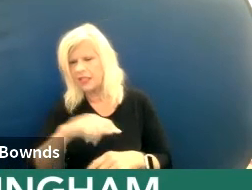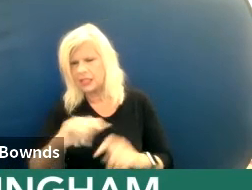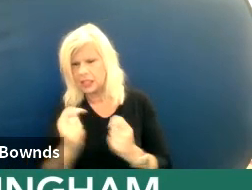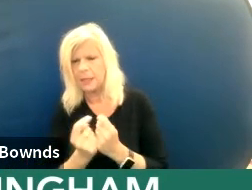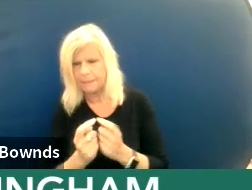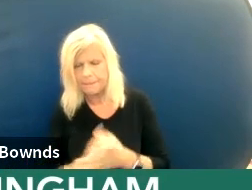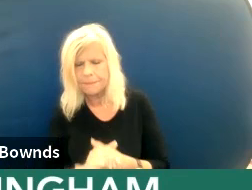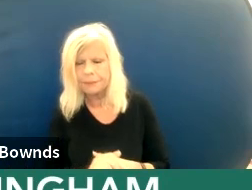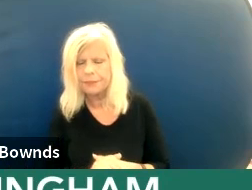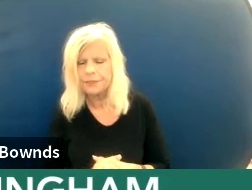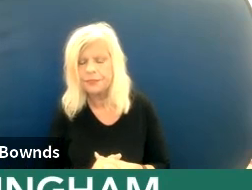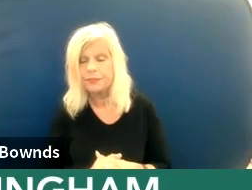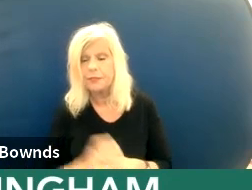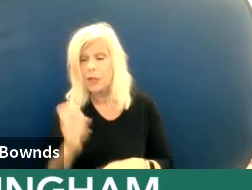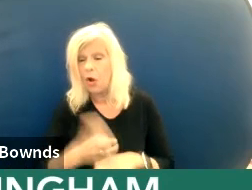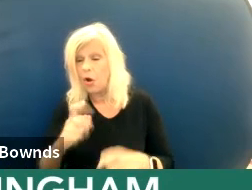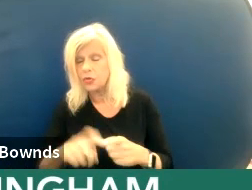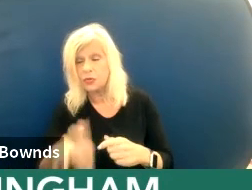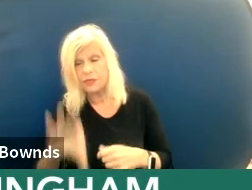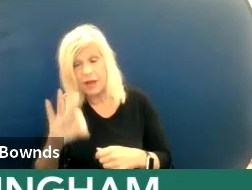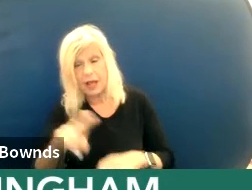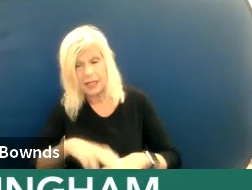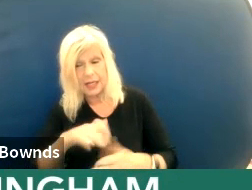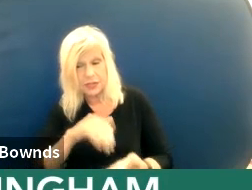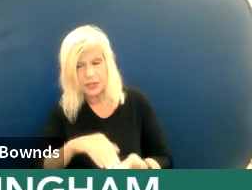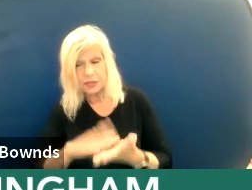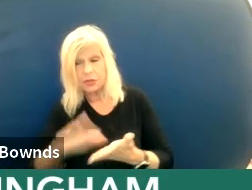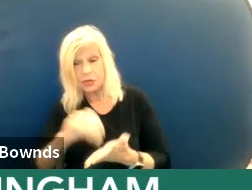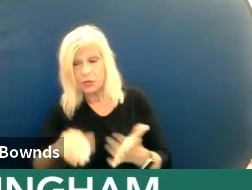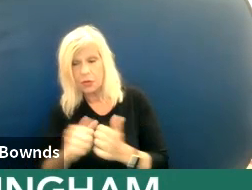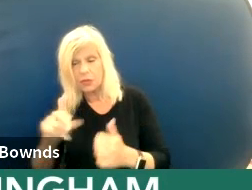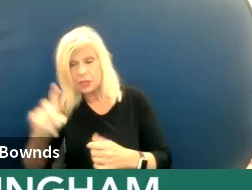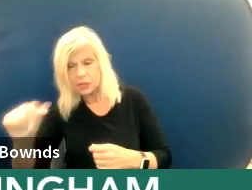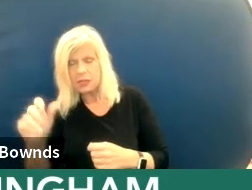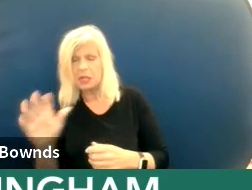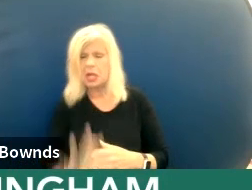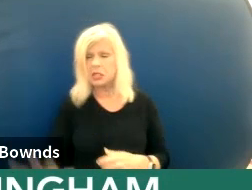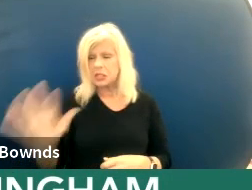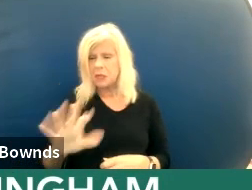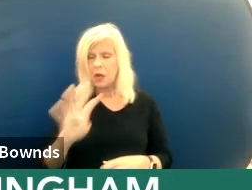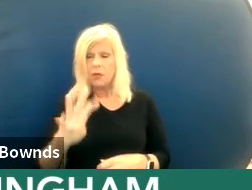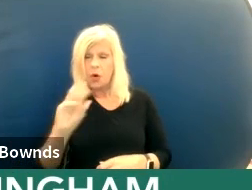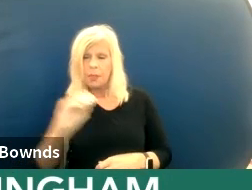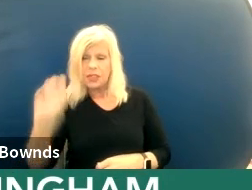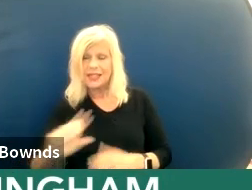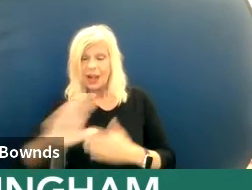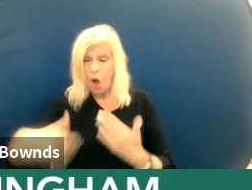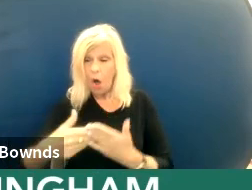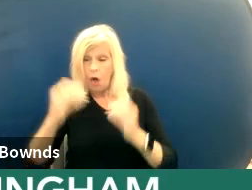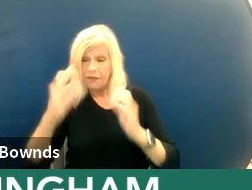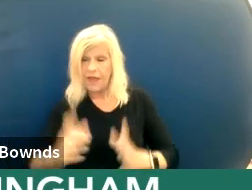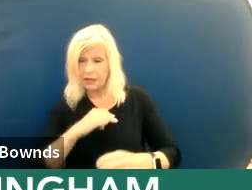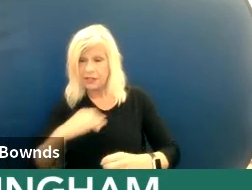teams. Although it's hard to find, the National Center for College Students with Disabilities estimates that only 4% of all faculty members